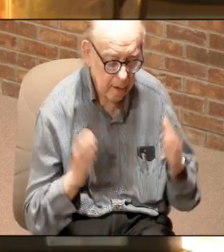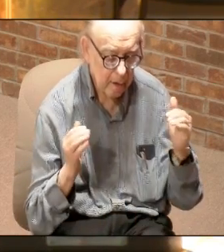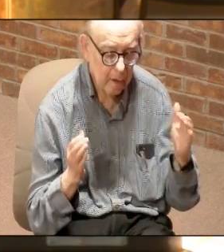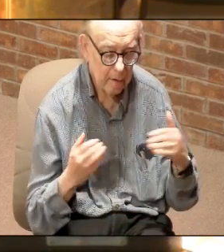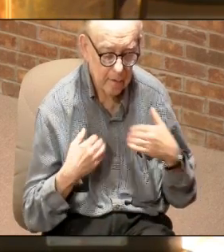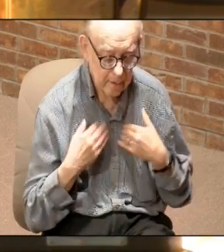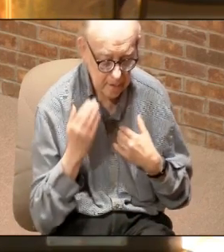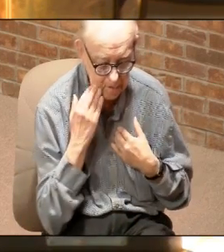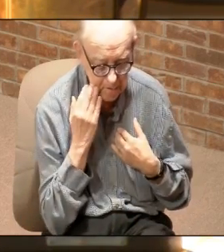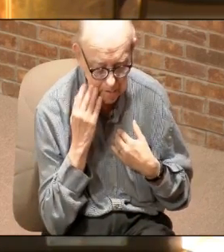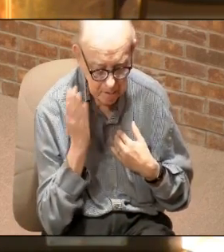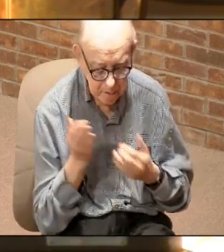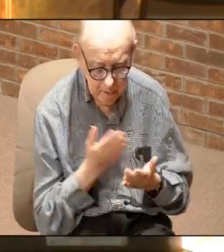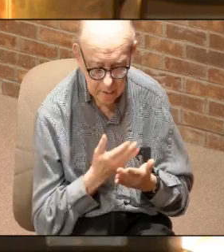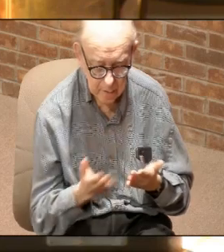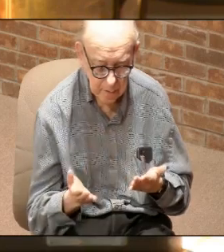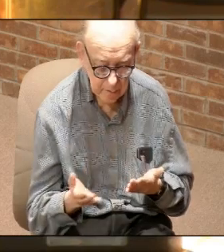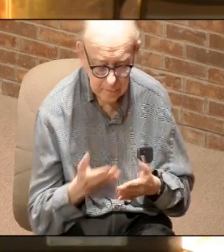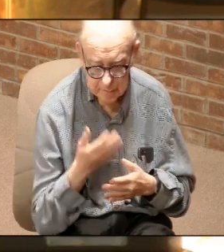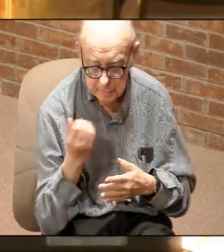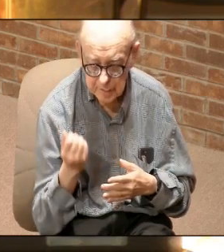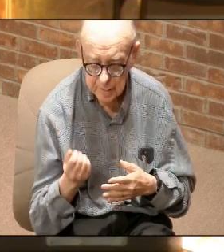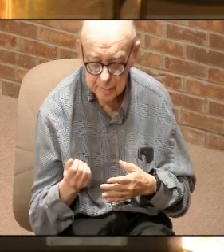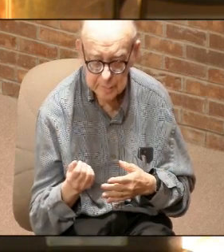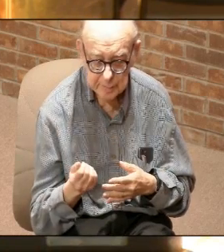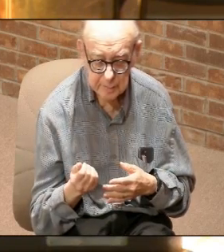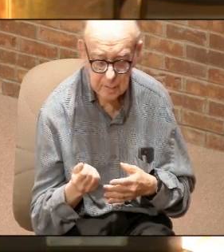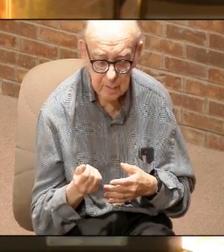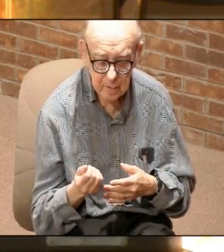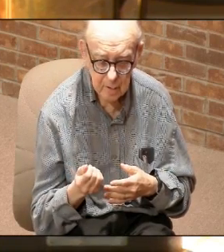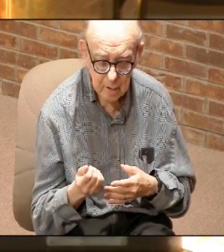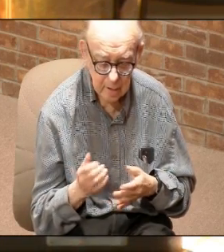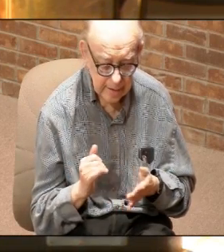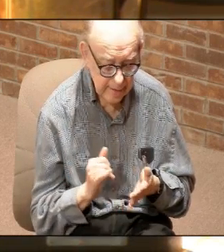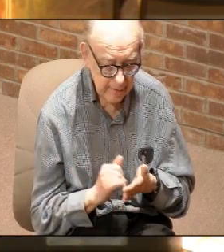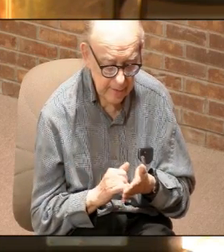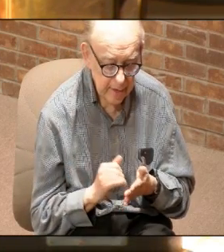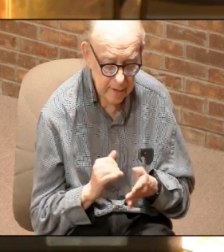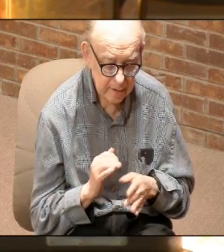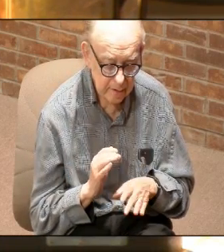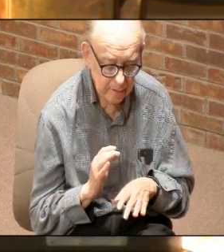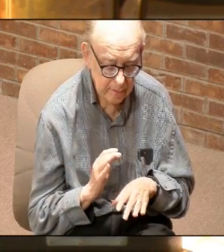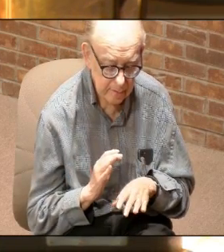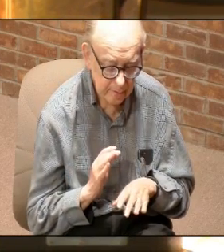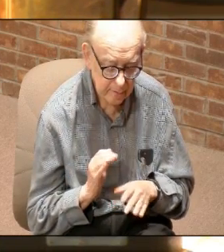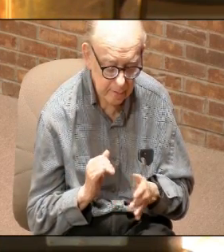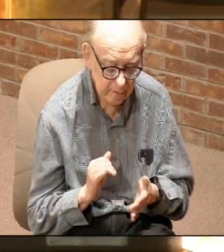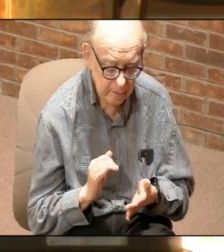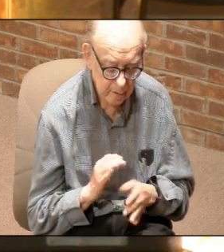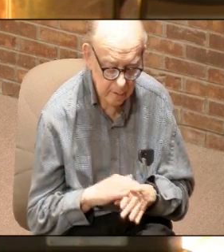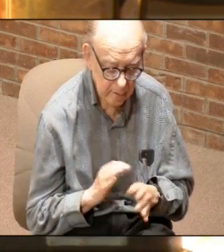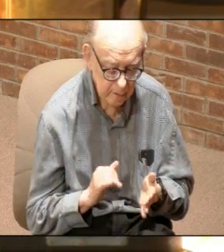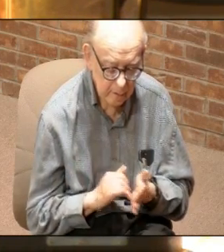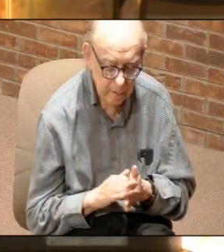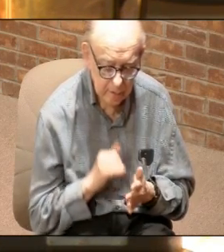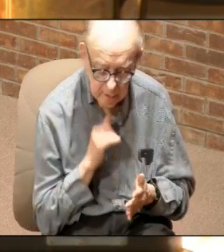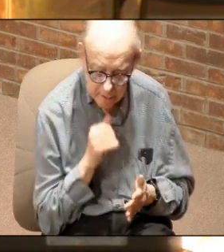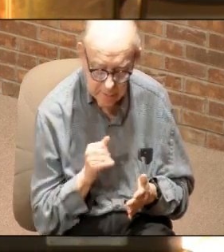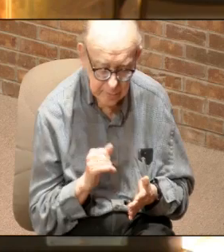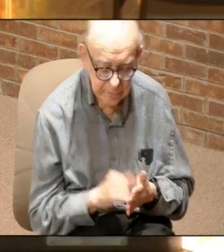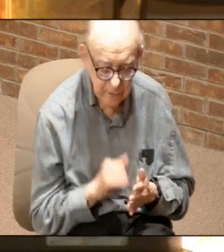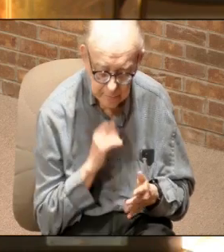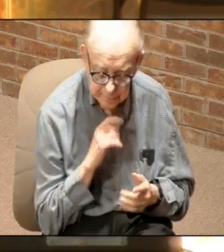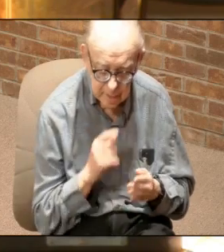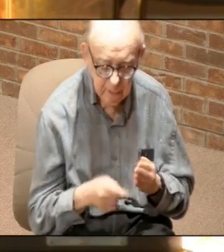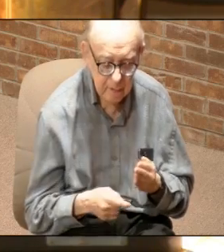I know that there's something better than this. That this is not the